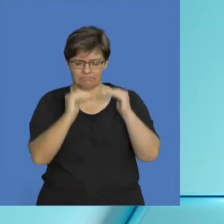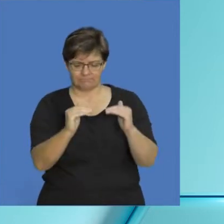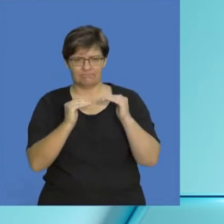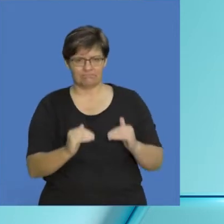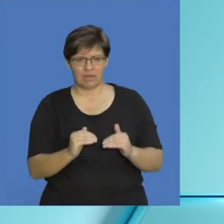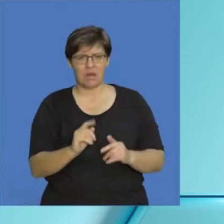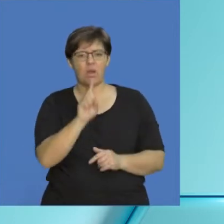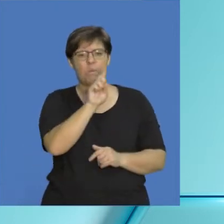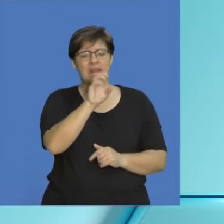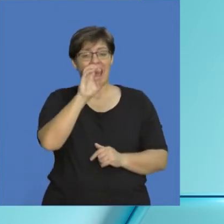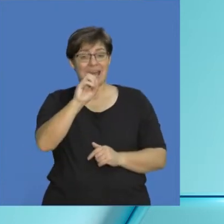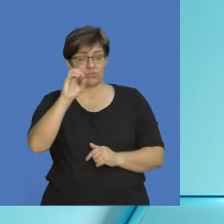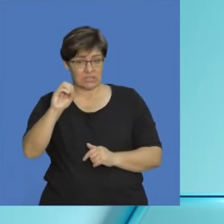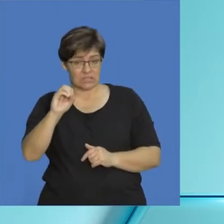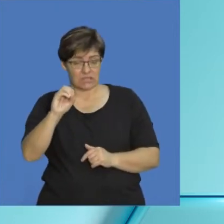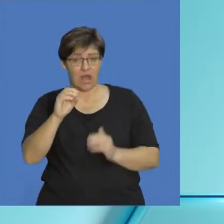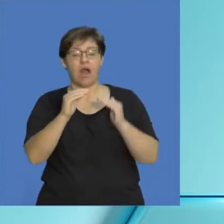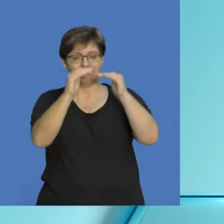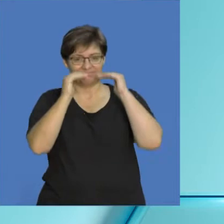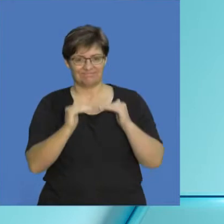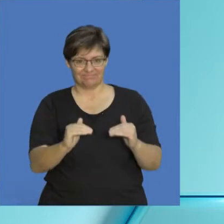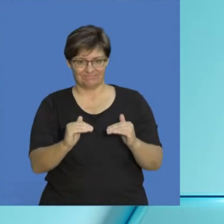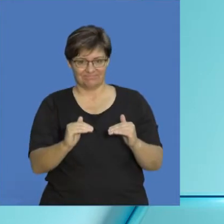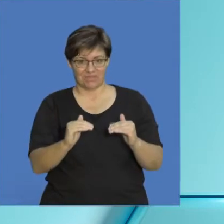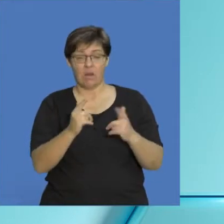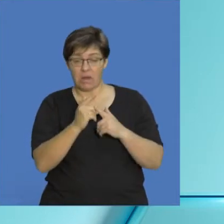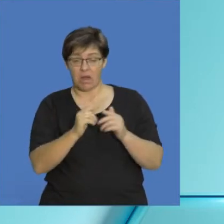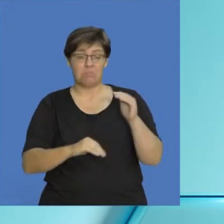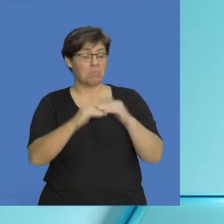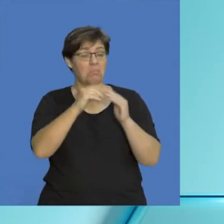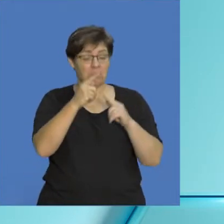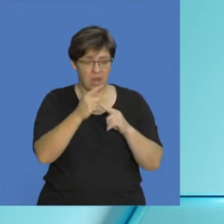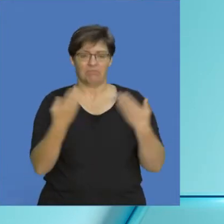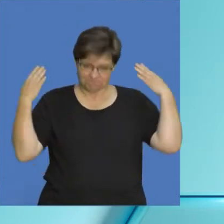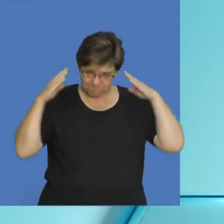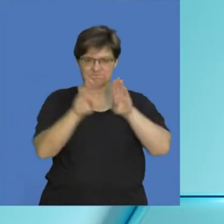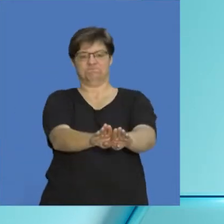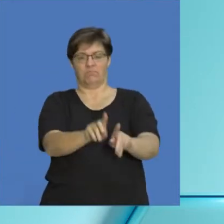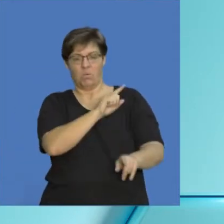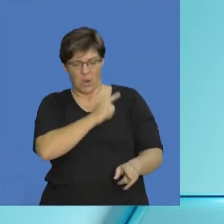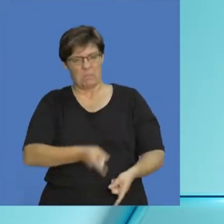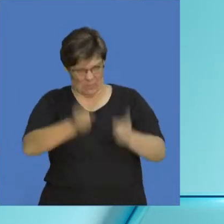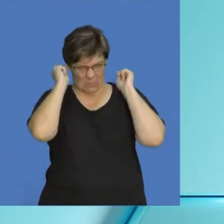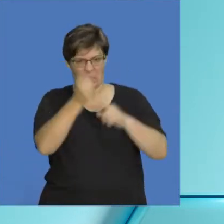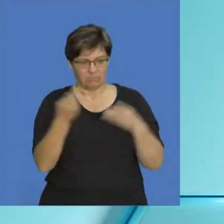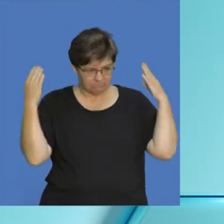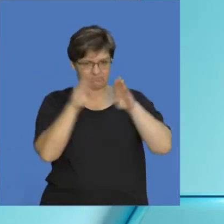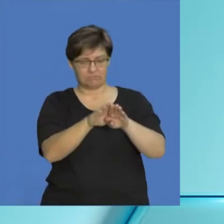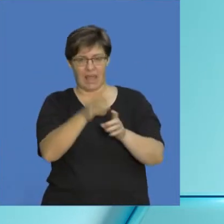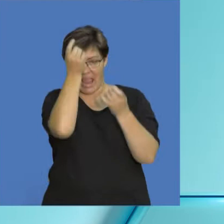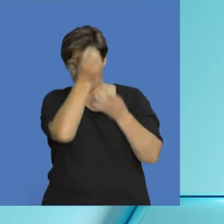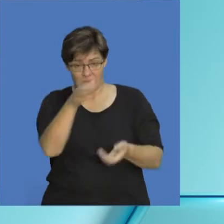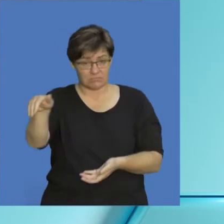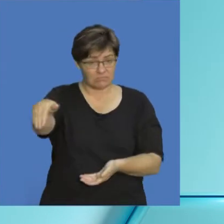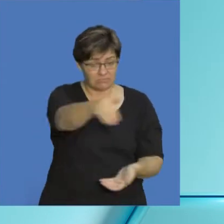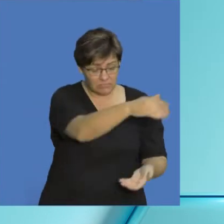of 100, then we went into a national lockdown, okay? Then the collecting of data, it's